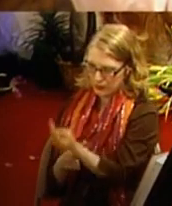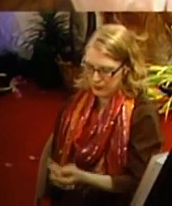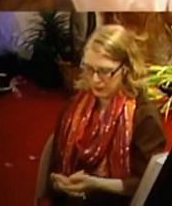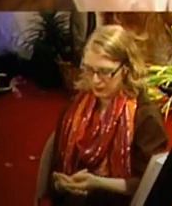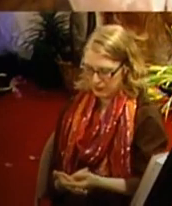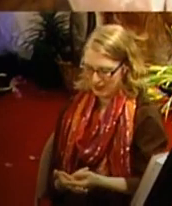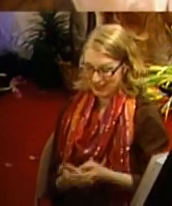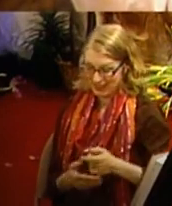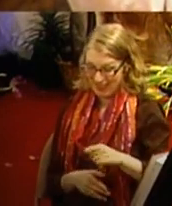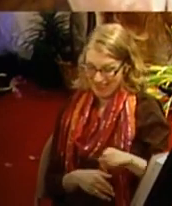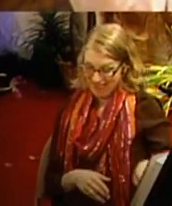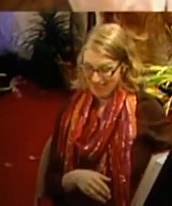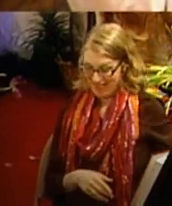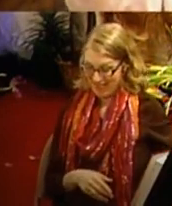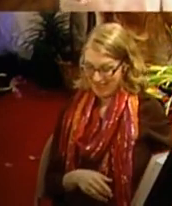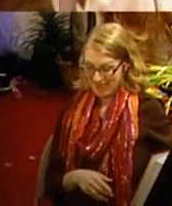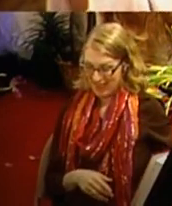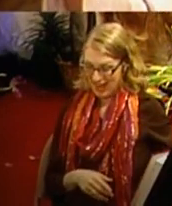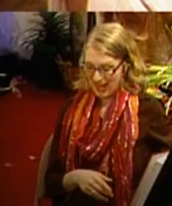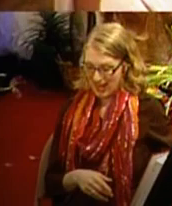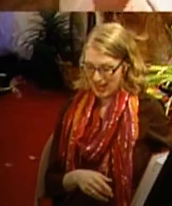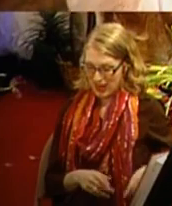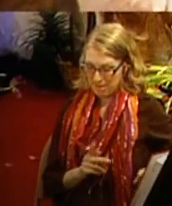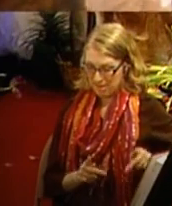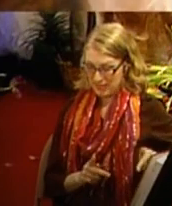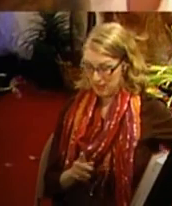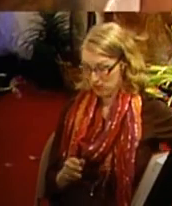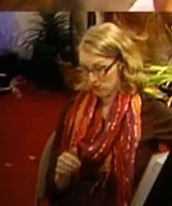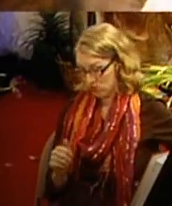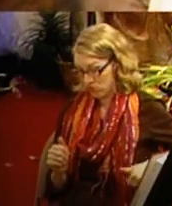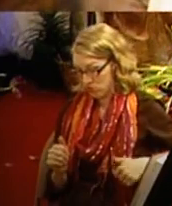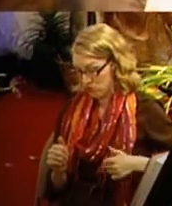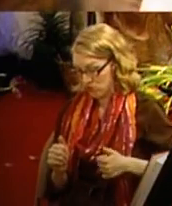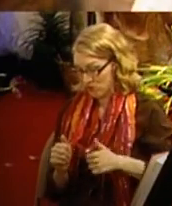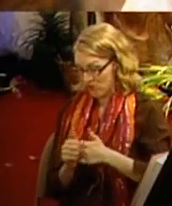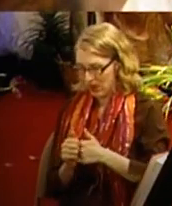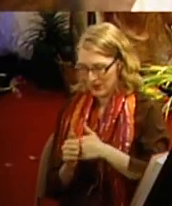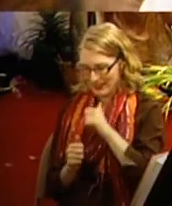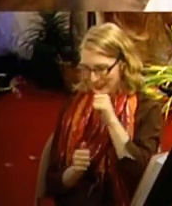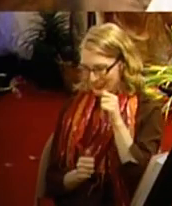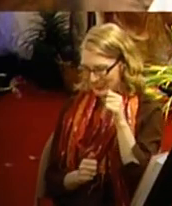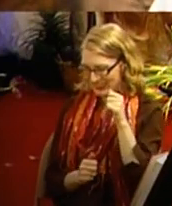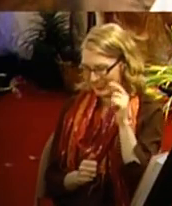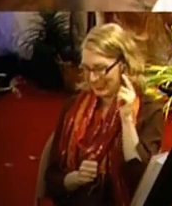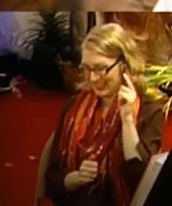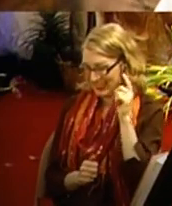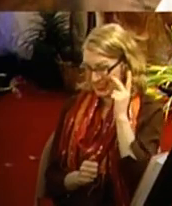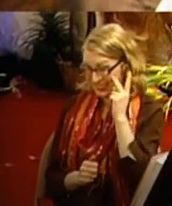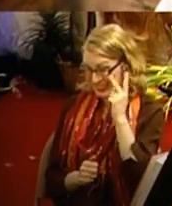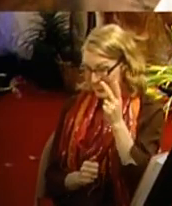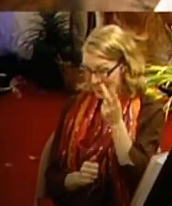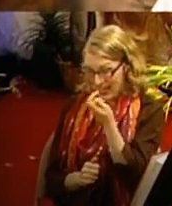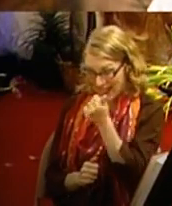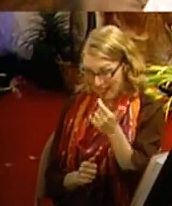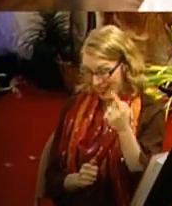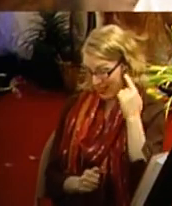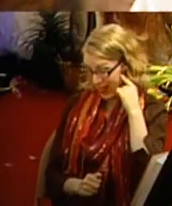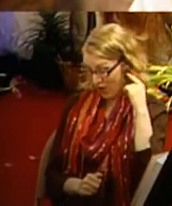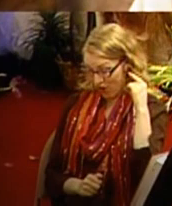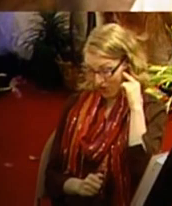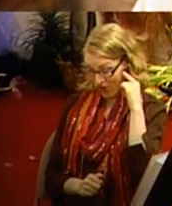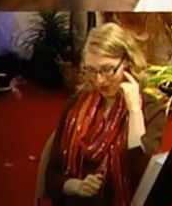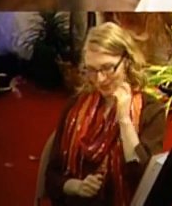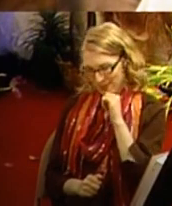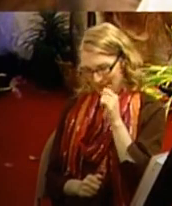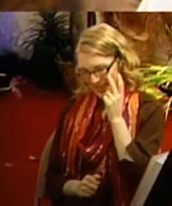hear, they didn't see a thing. They heard something. It was perhaps like in the sixth chapter of John. Perhaps they